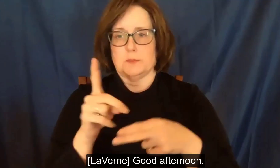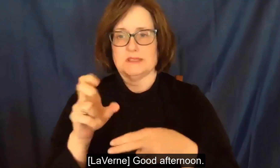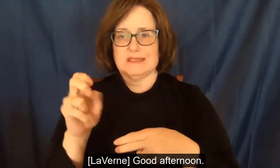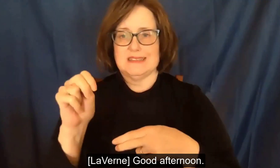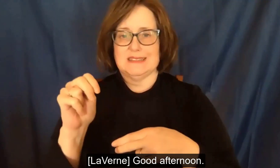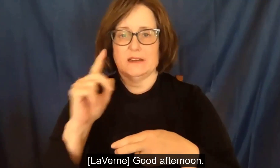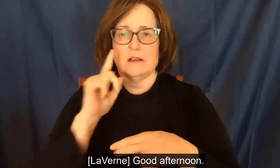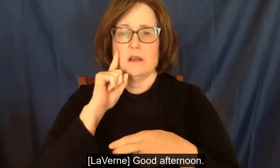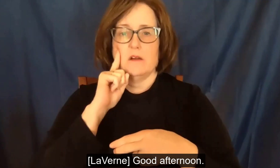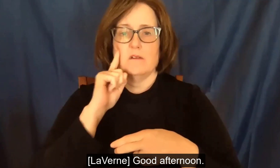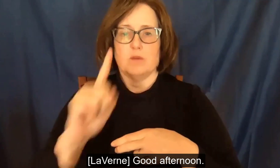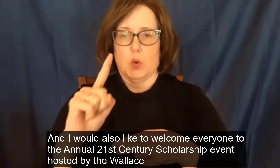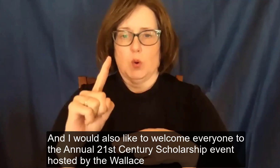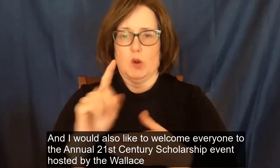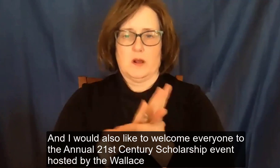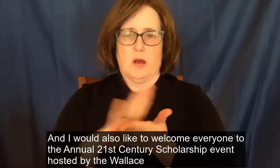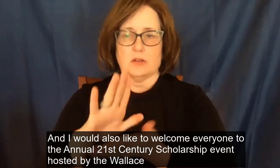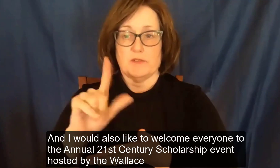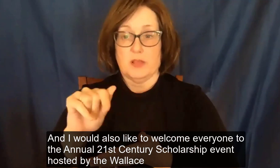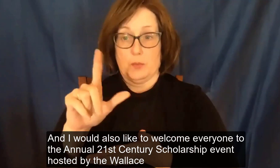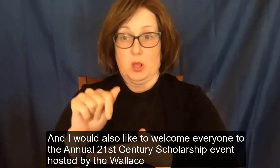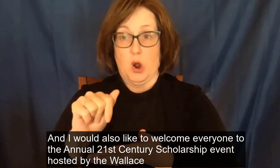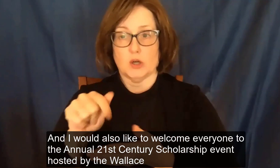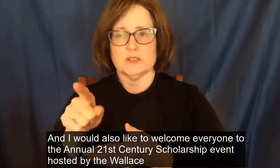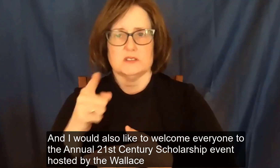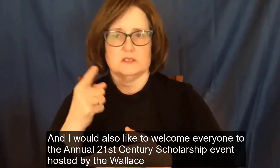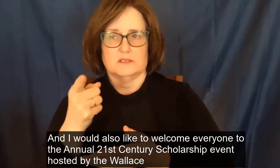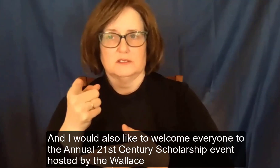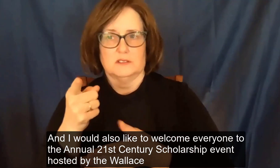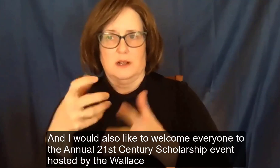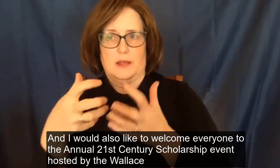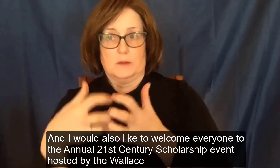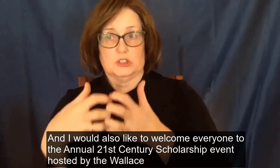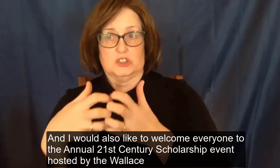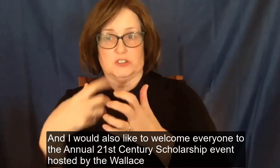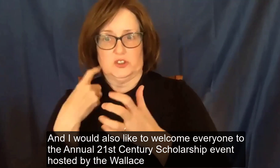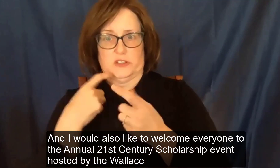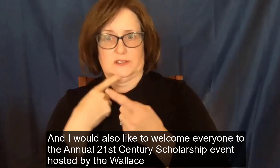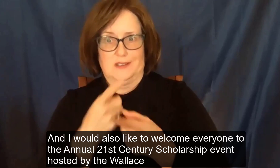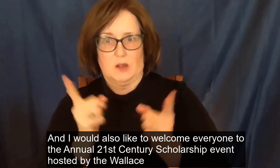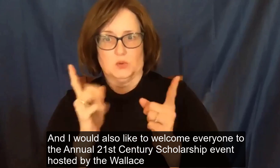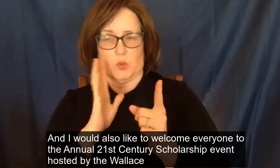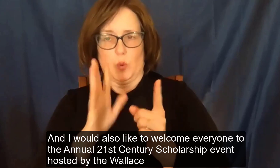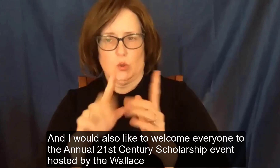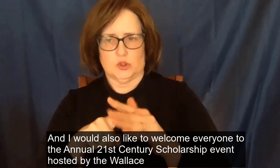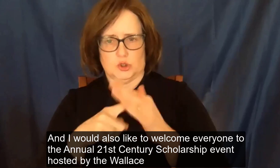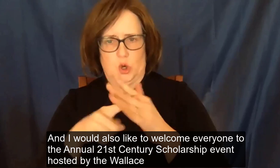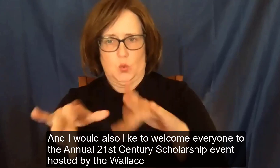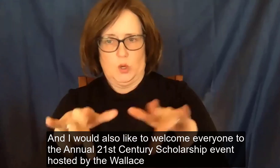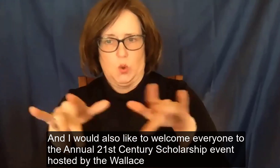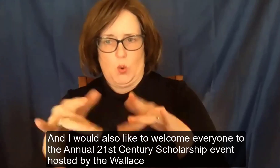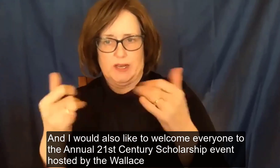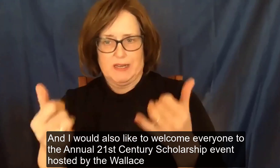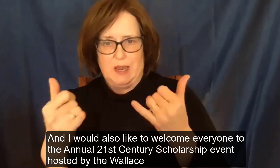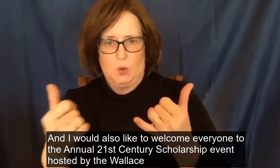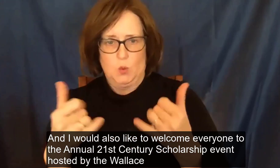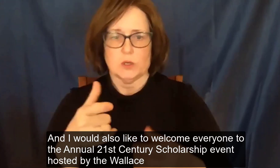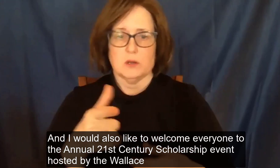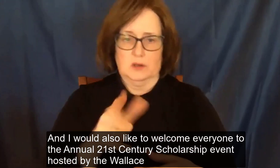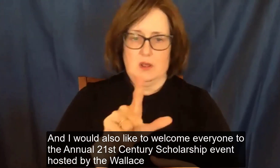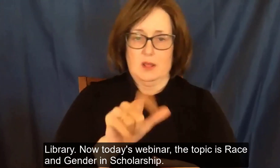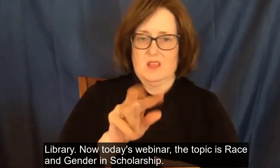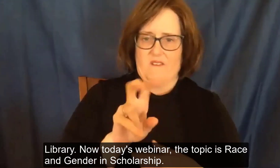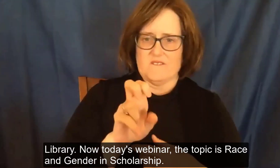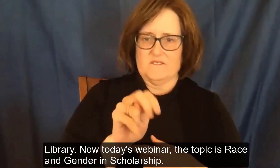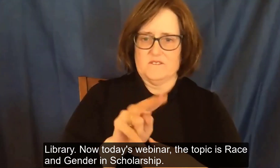good afternoon. And I would also like to welcome everyone to the annual 21st Century Scholarship event hosted by the